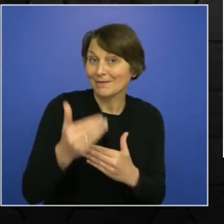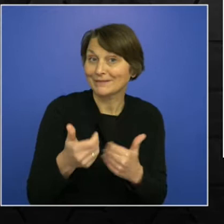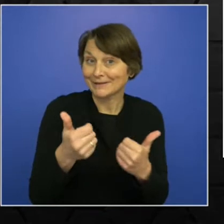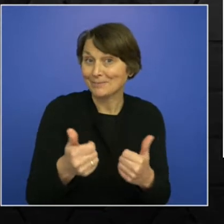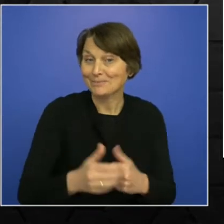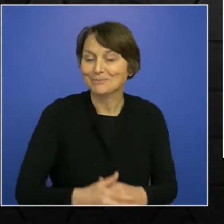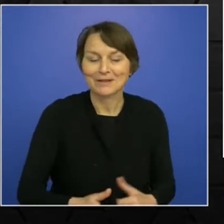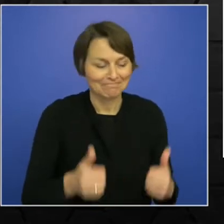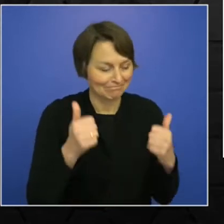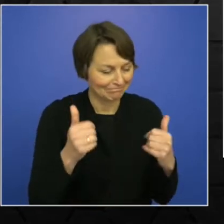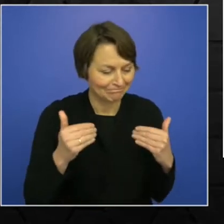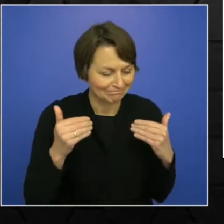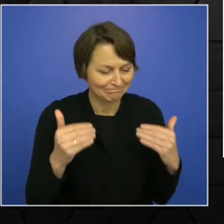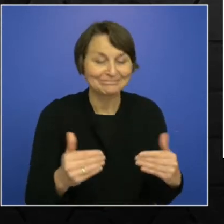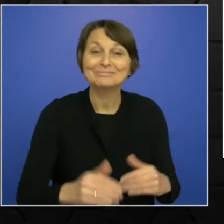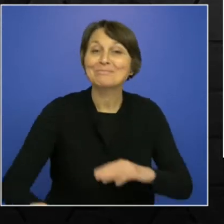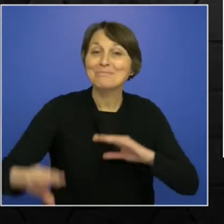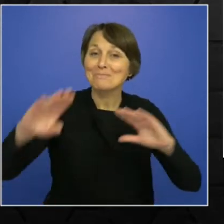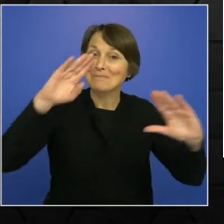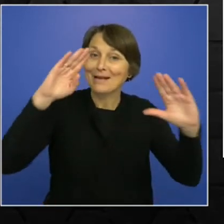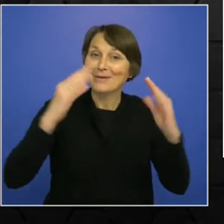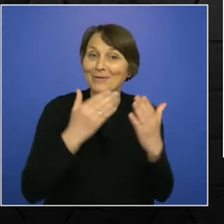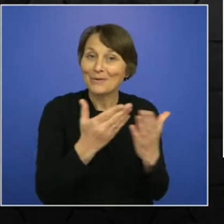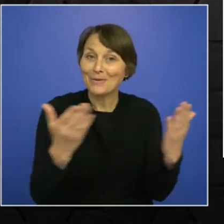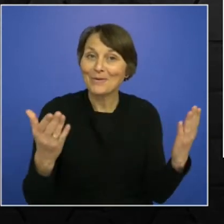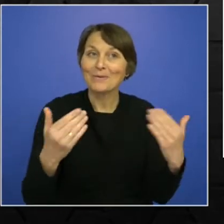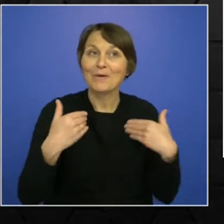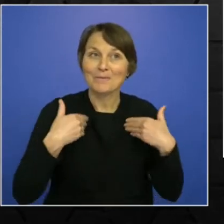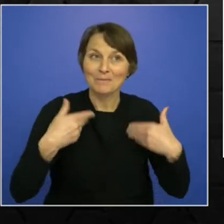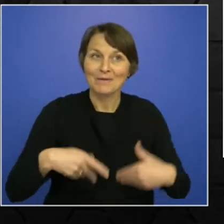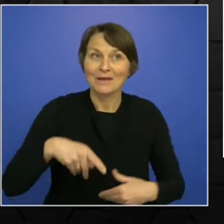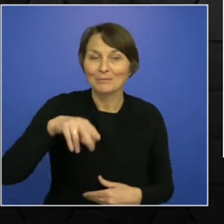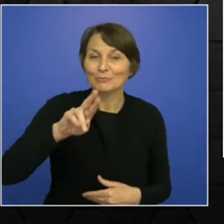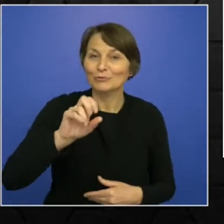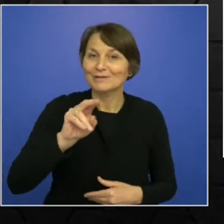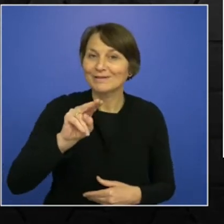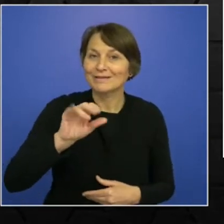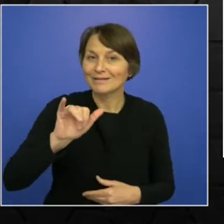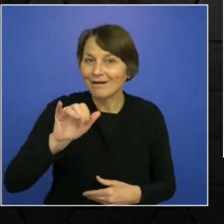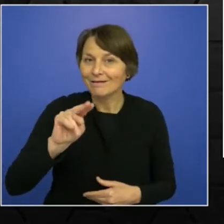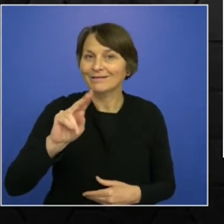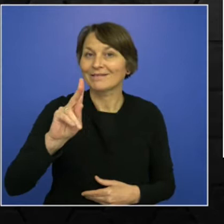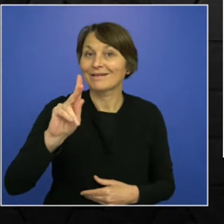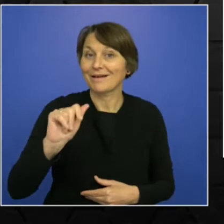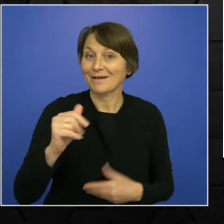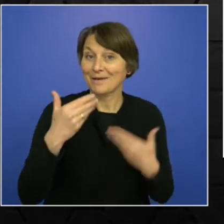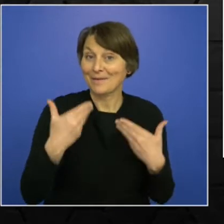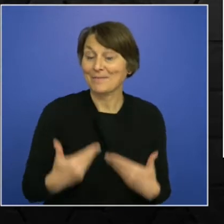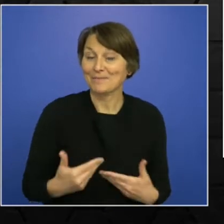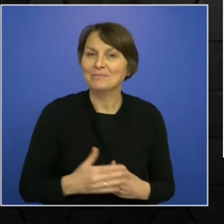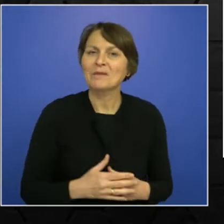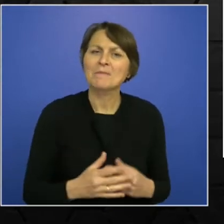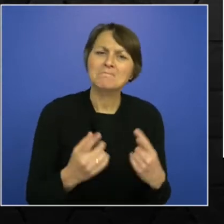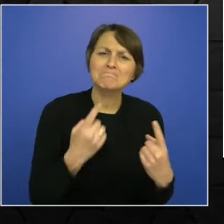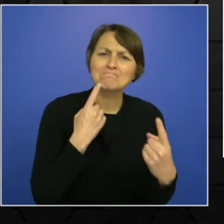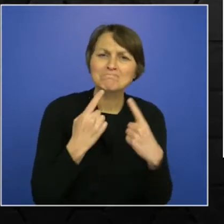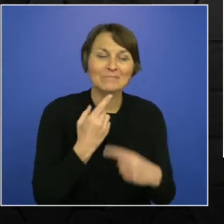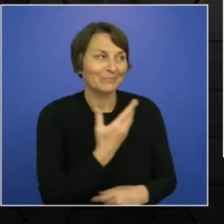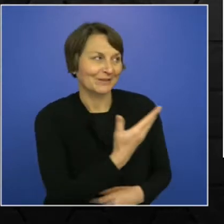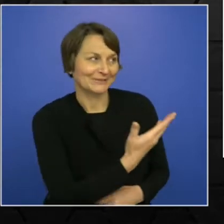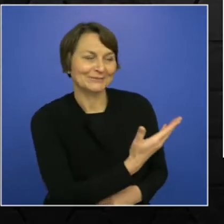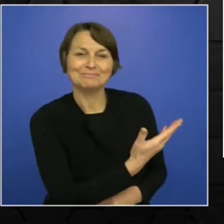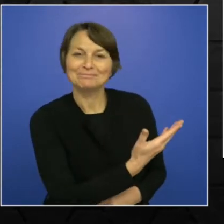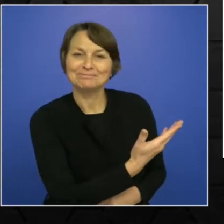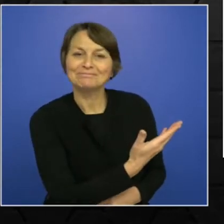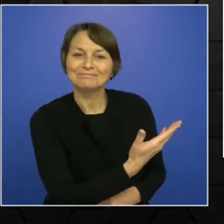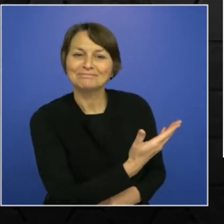begin. Hi, everybody. This is Priyanka here, and as I said, we would be talking about Microsoft Machine Learning Spark,